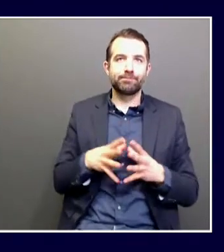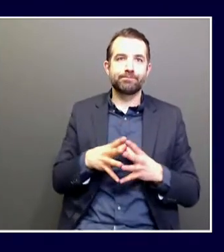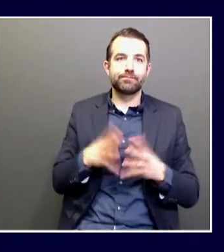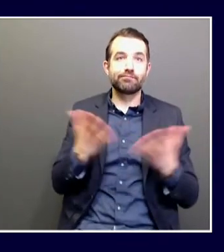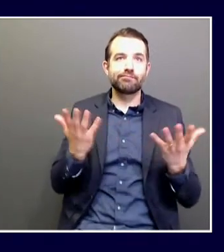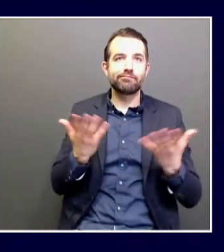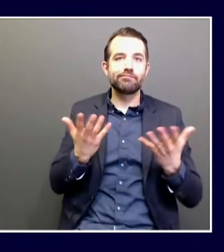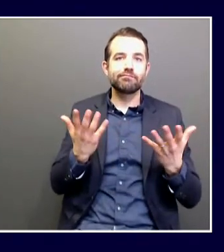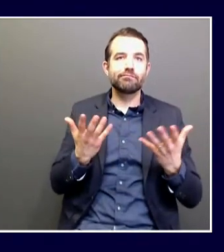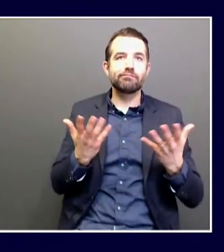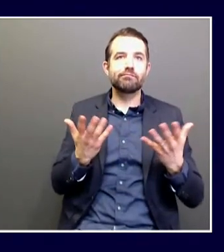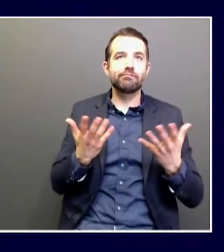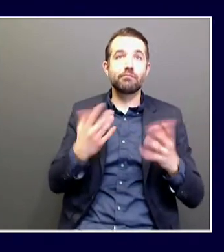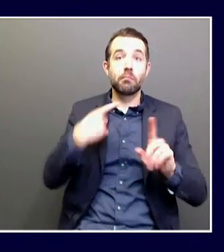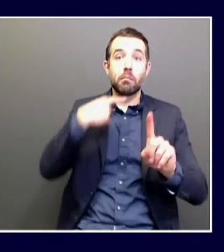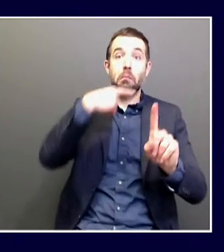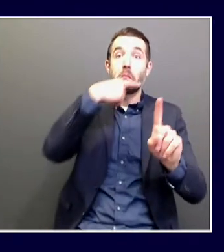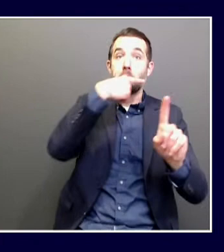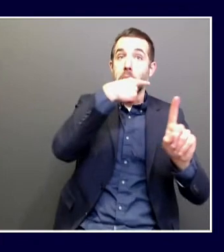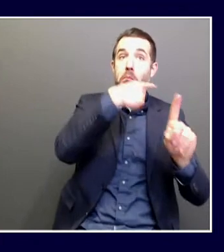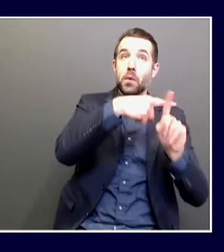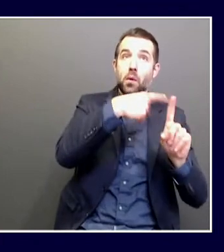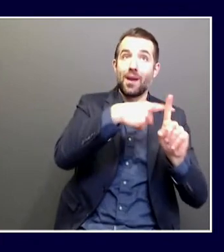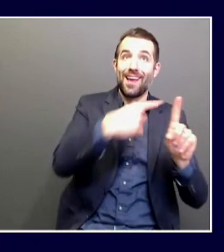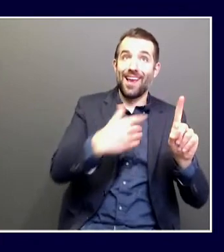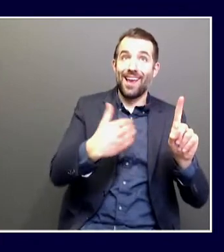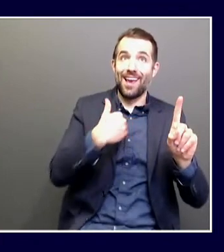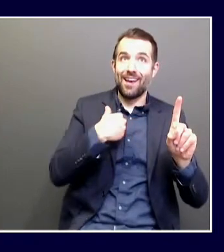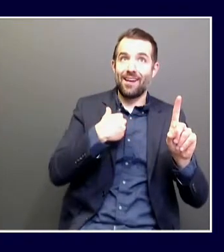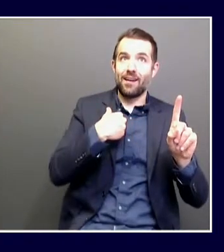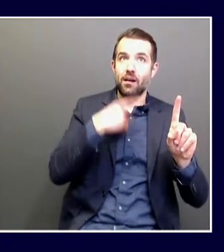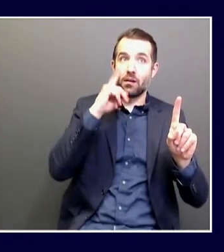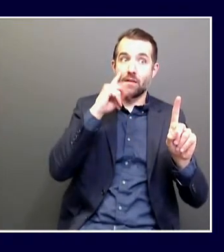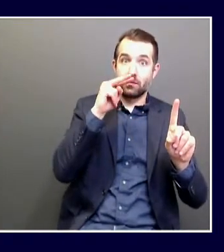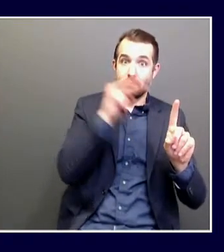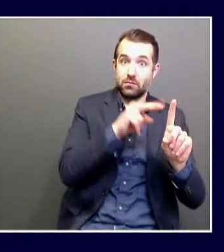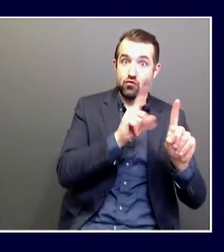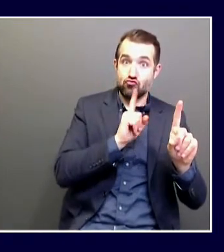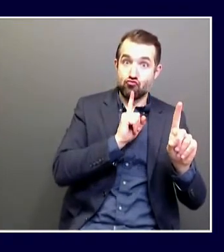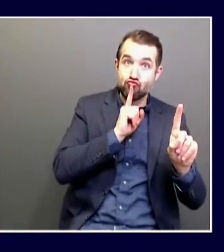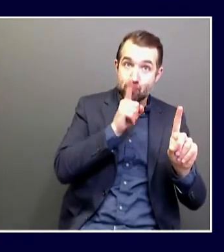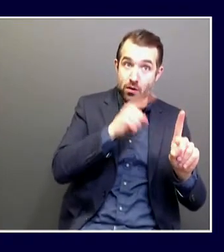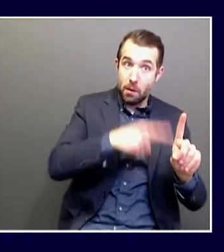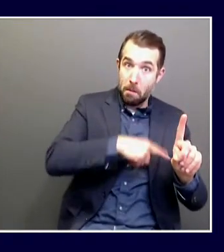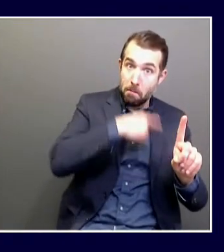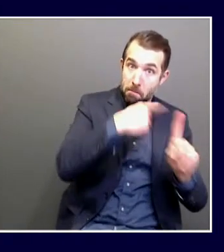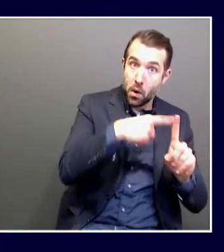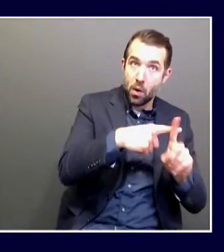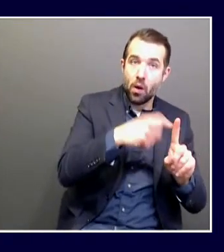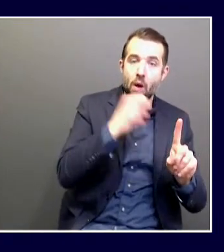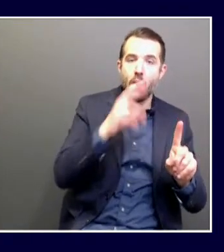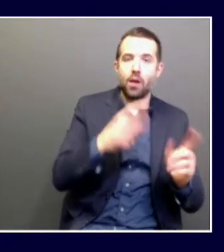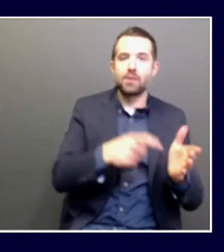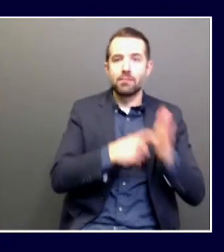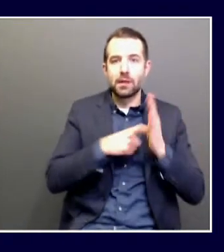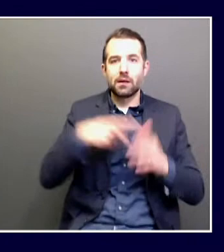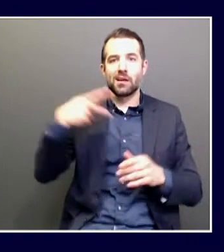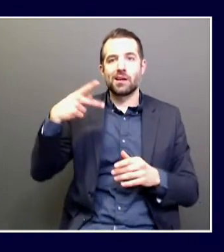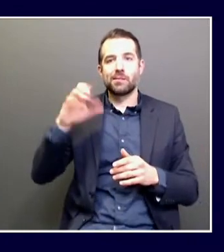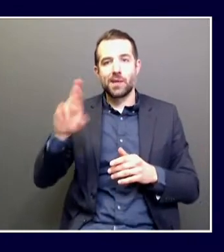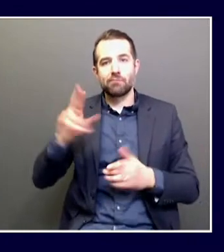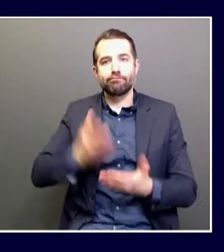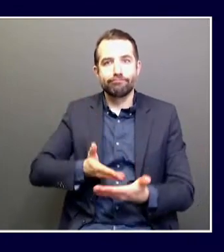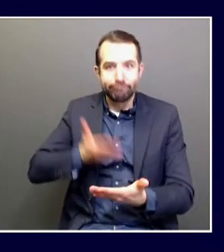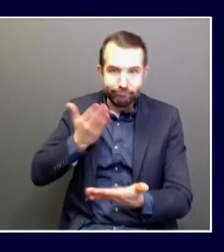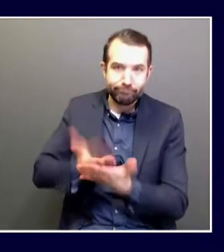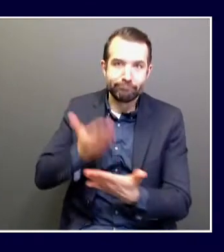PCR. Is that no longer the case? No, that remains the case. That remains the case. Mm-hmm. So do anyone have any